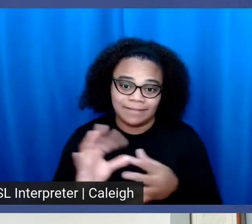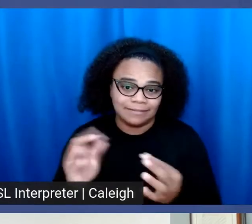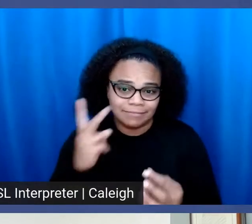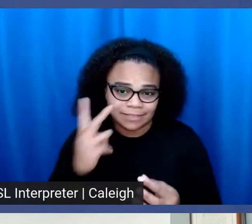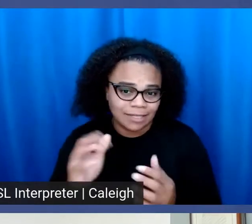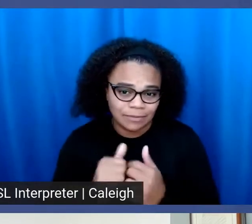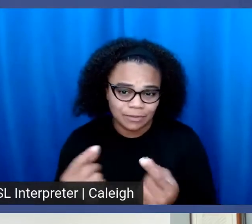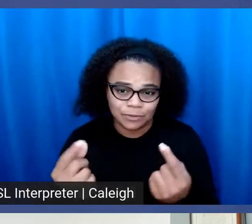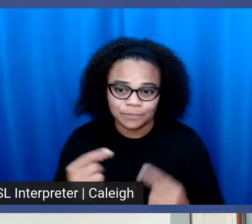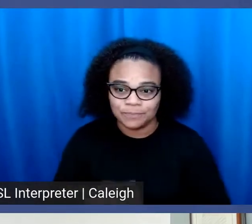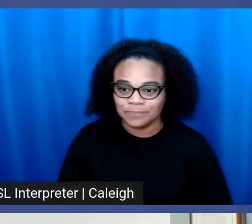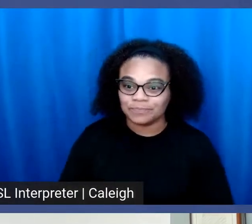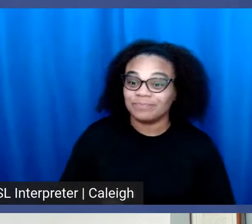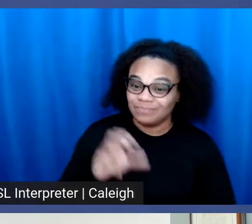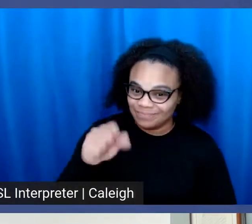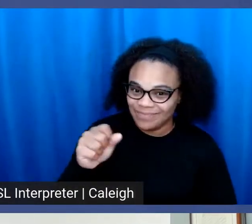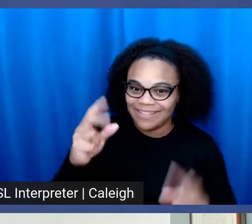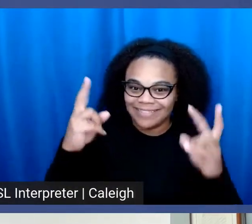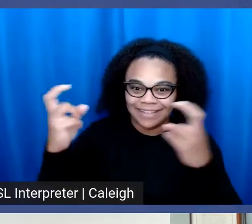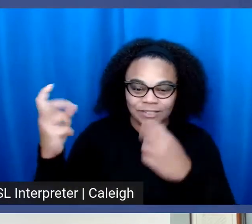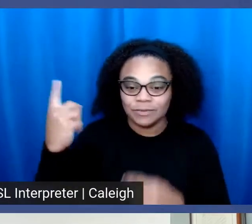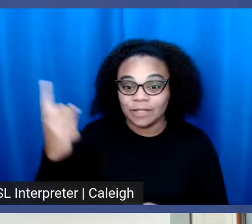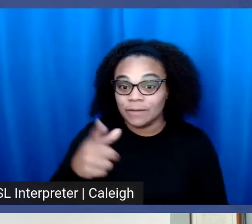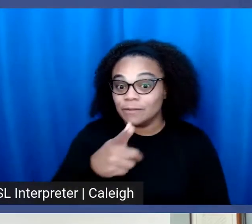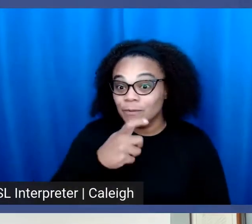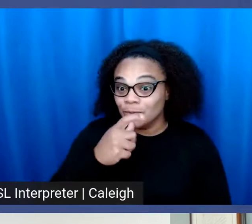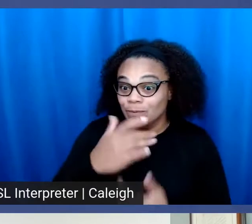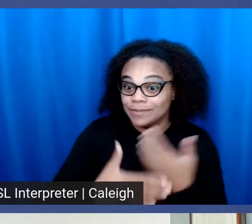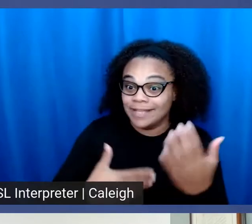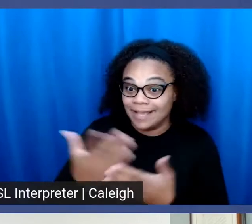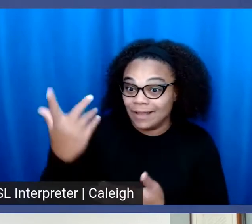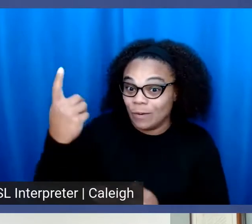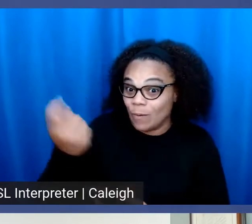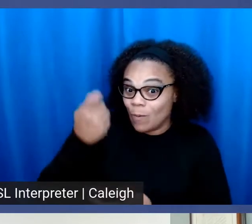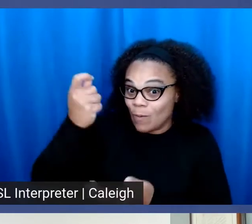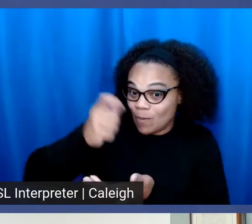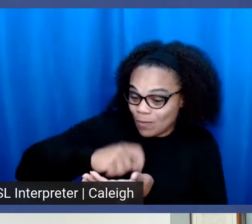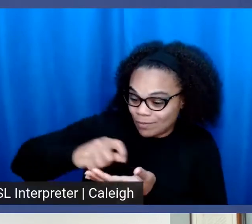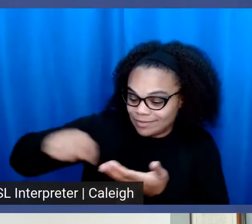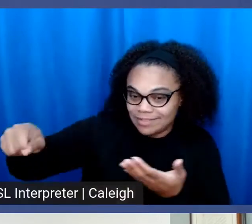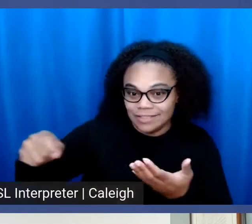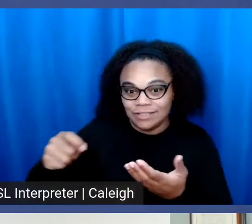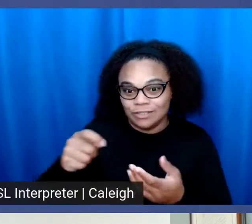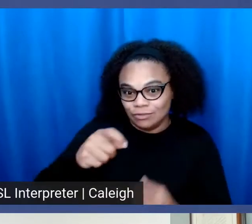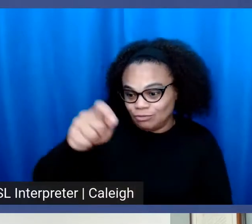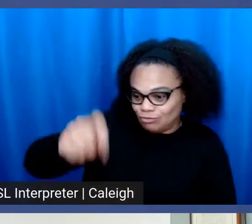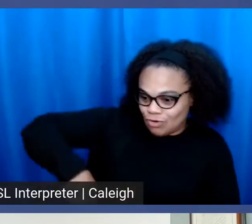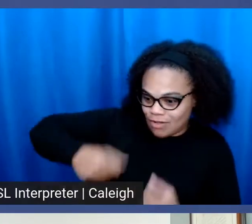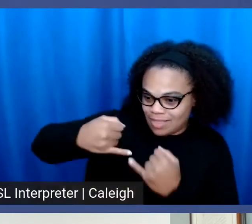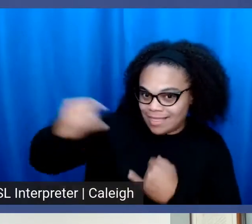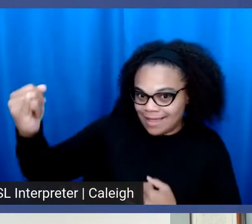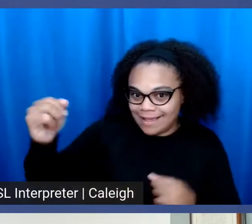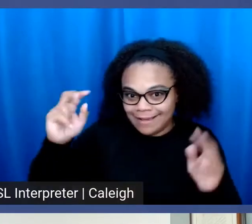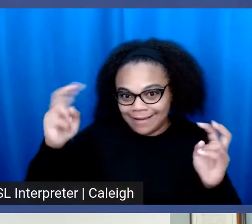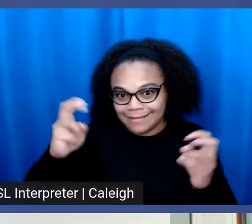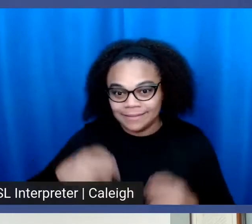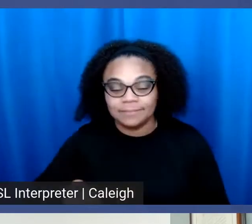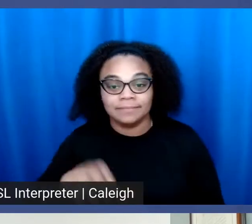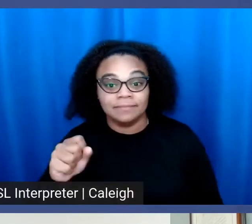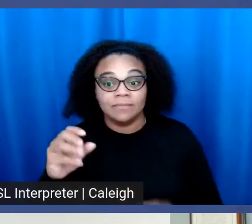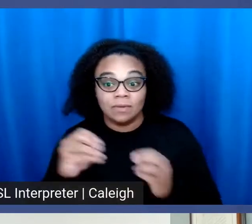The issue is always whose hand holds the pencil, drawing the line. An even simpler switch is